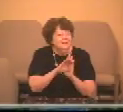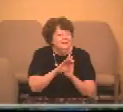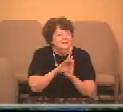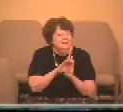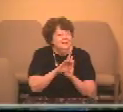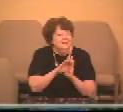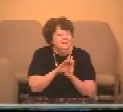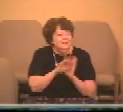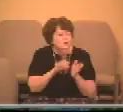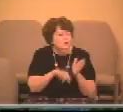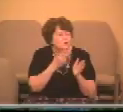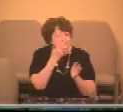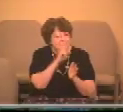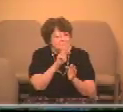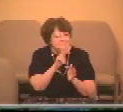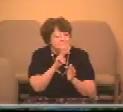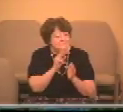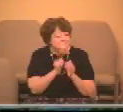What do you see?